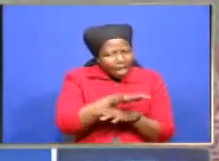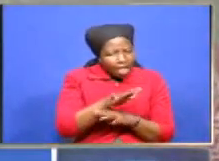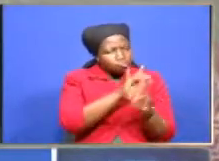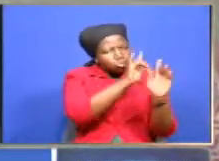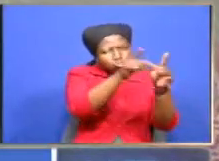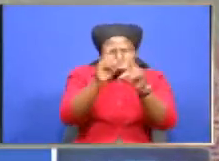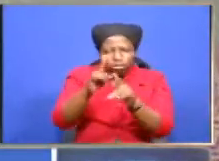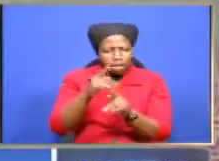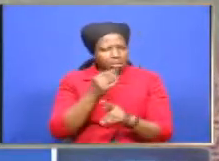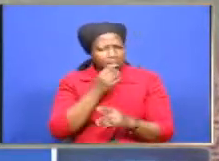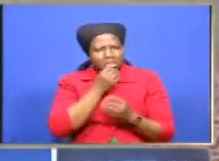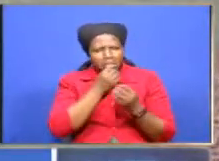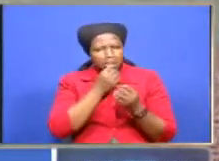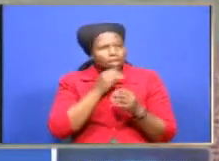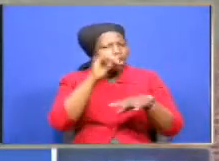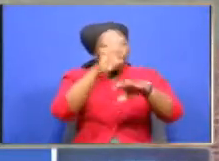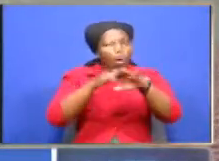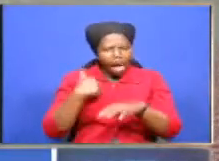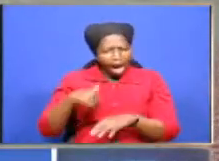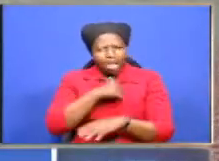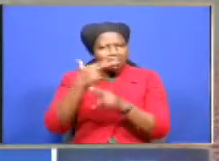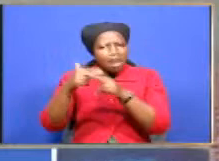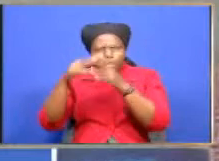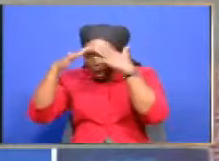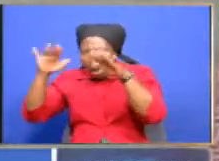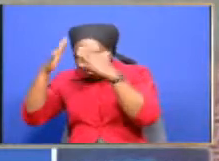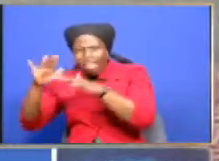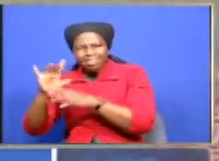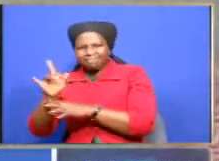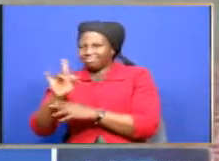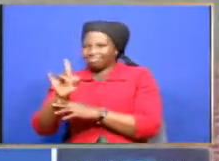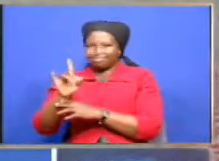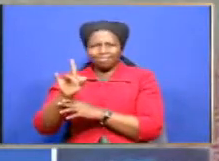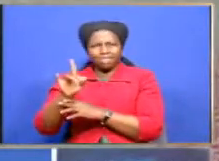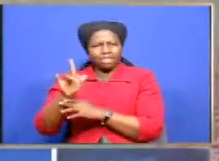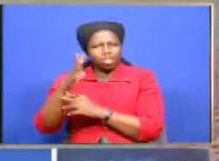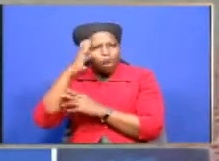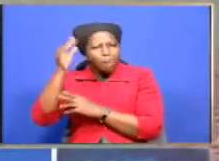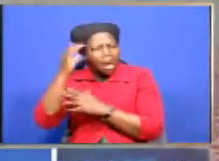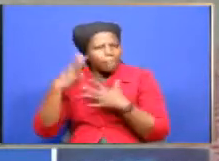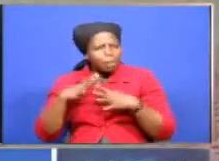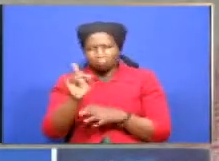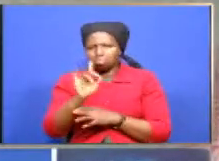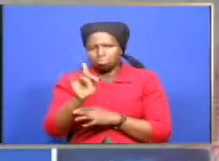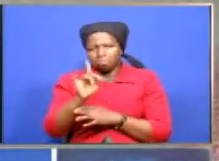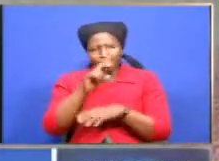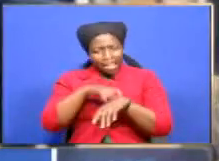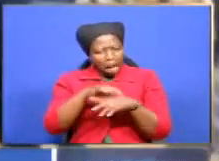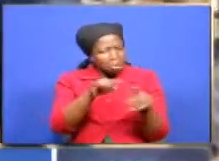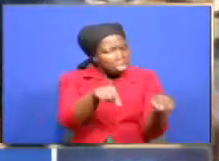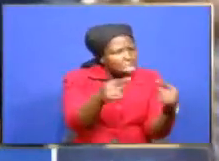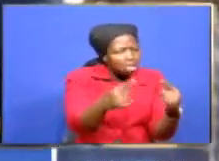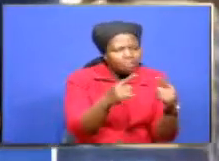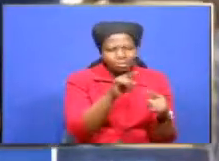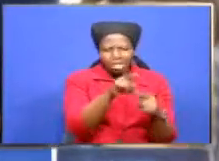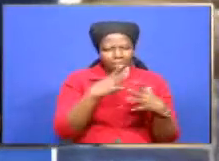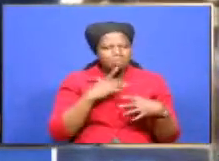hawa hapa si kwenu, endeni Somalia. Watu wakikosana siku mbili tu mtu unaambiwa hapa sio kwenu.